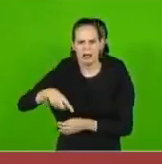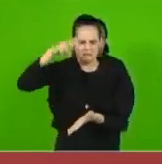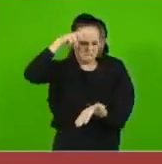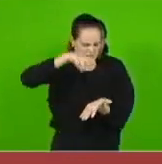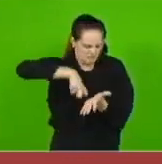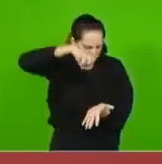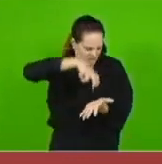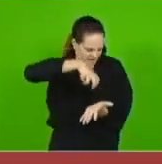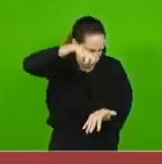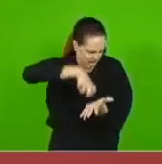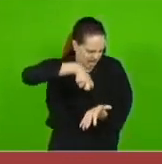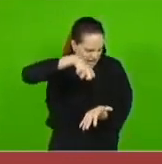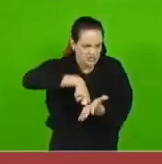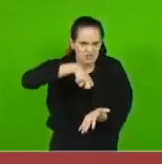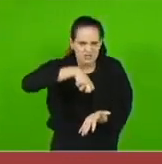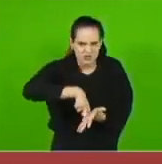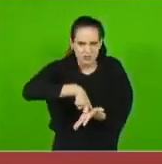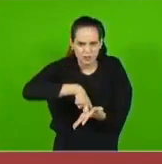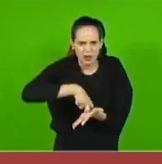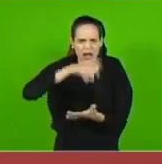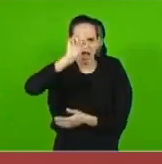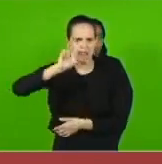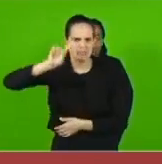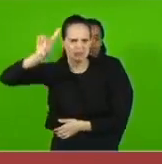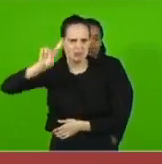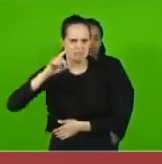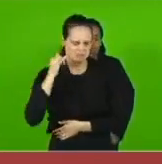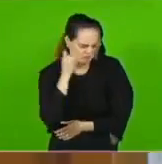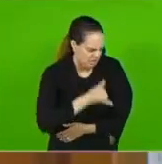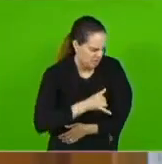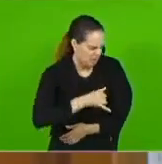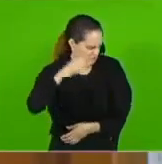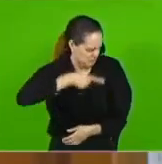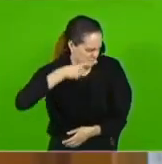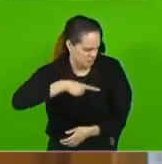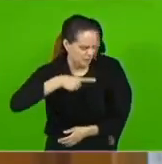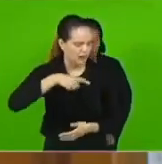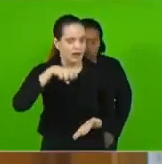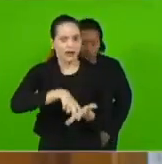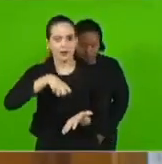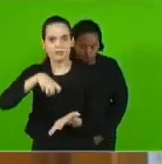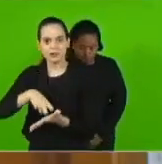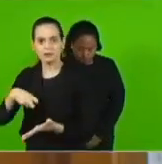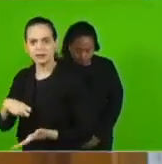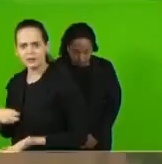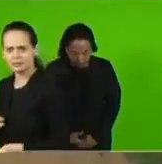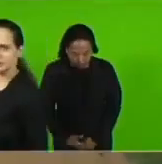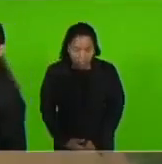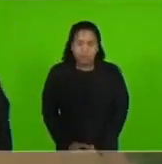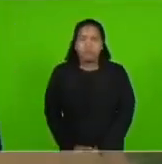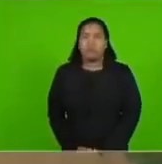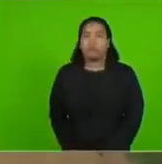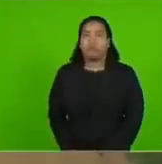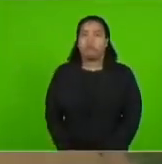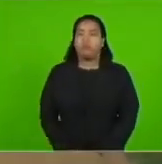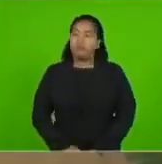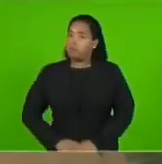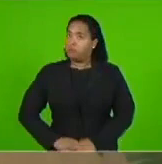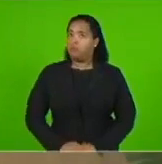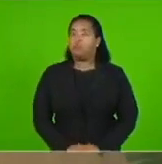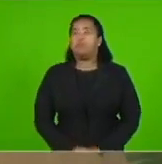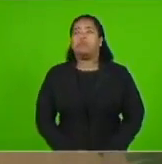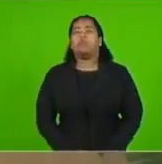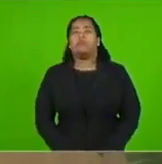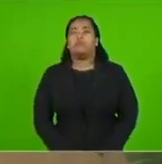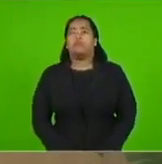they are not punitive. They are not punishment from God. No, people say, "Oh, God is punished. It's judgment." No, that's not it. There's